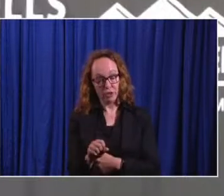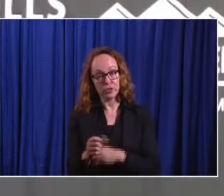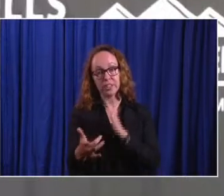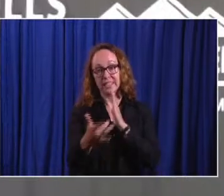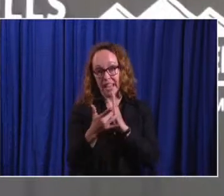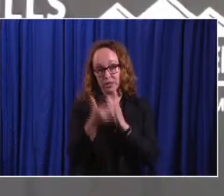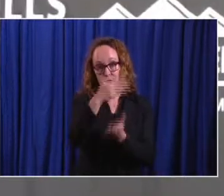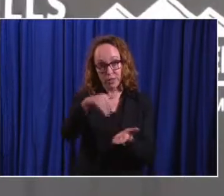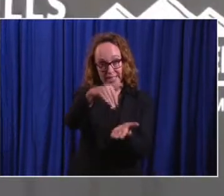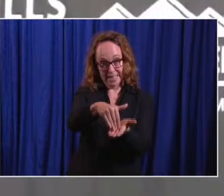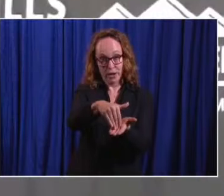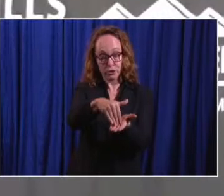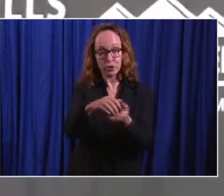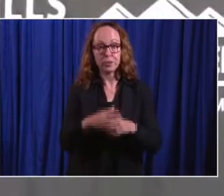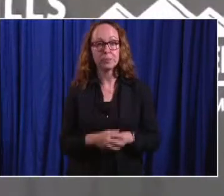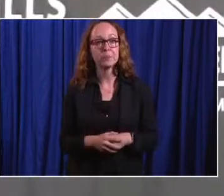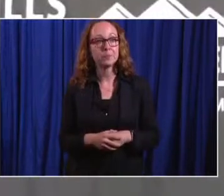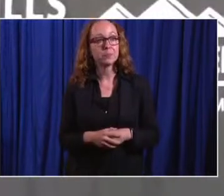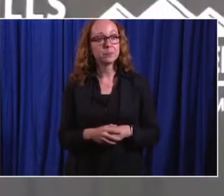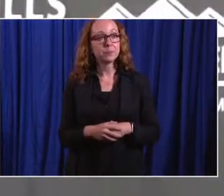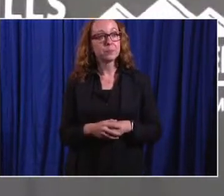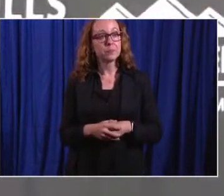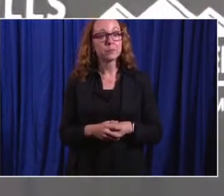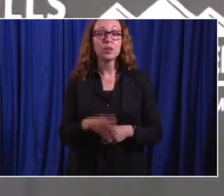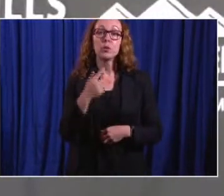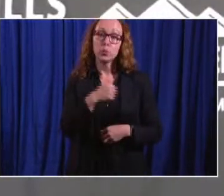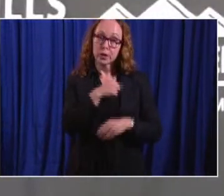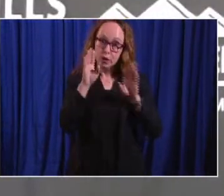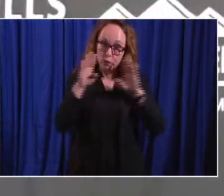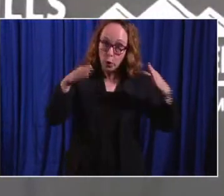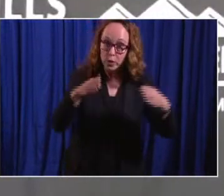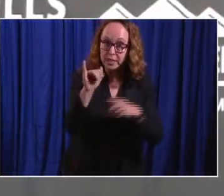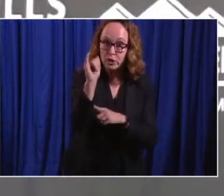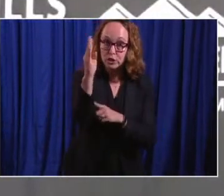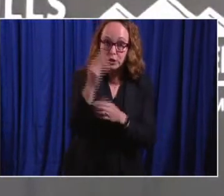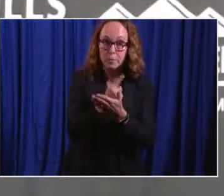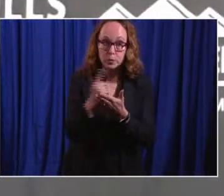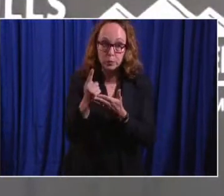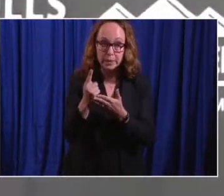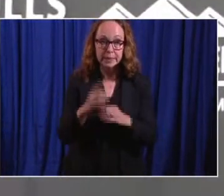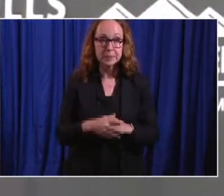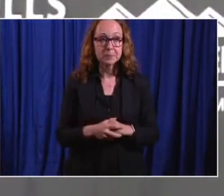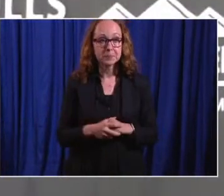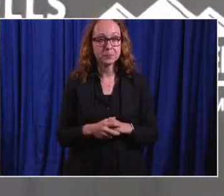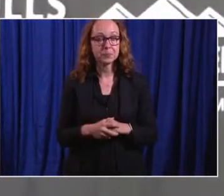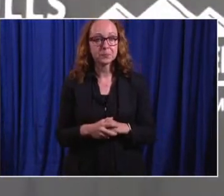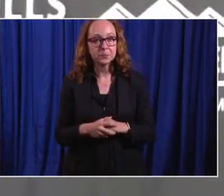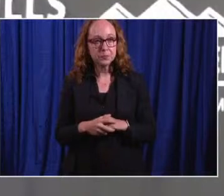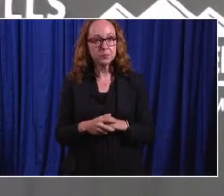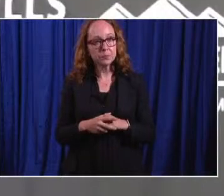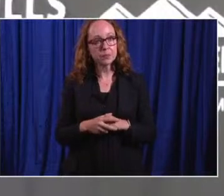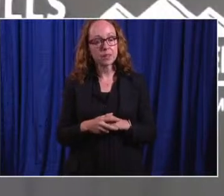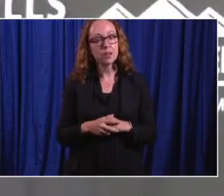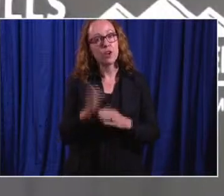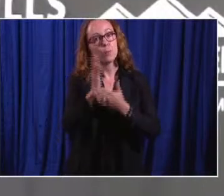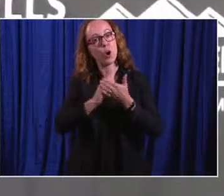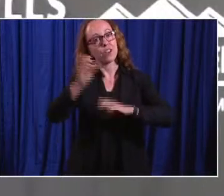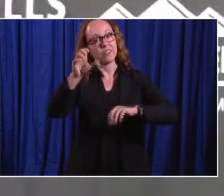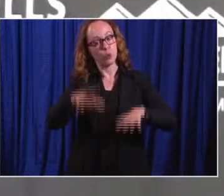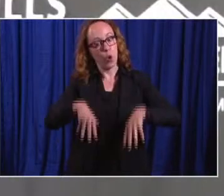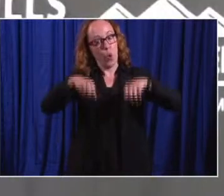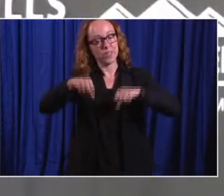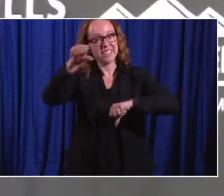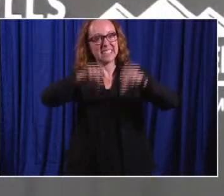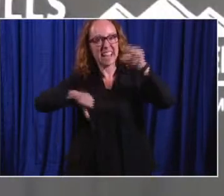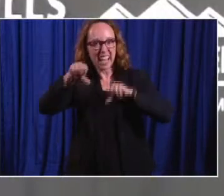where this is all part of our stop on In-Demand Jobs Week. I was just part of a signing ceremony where many